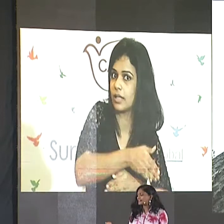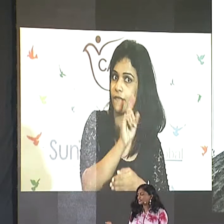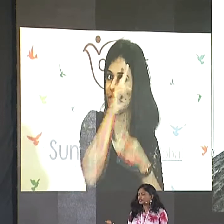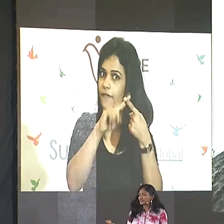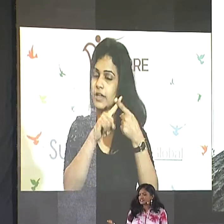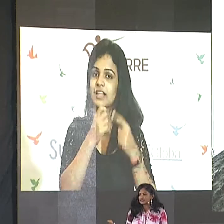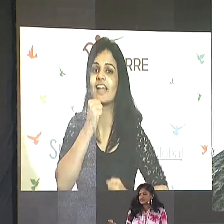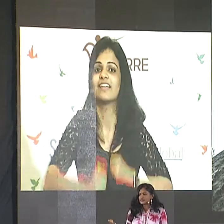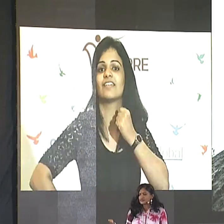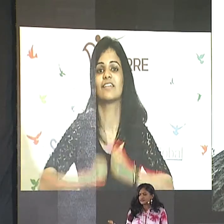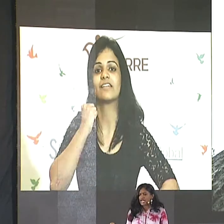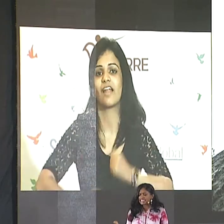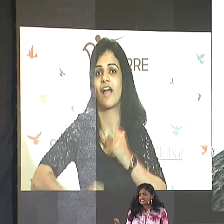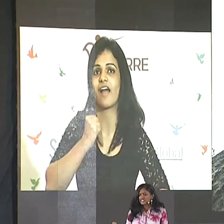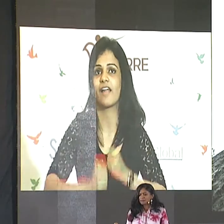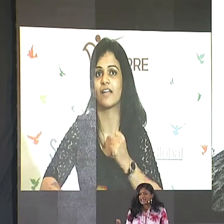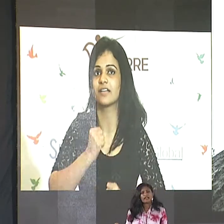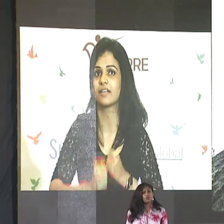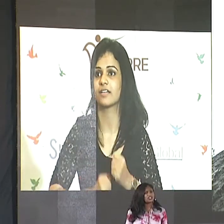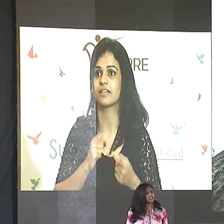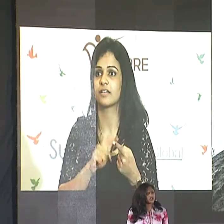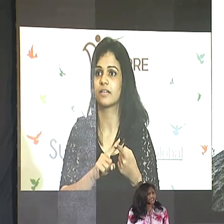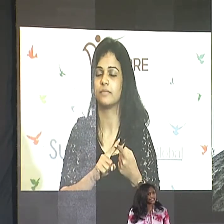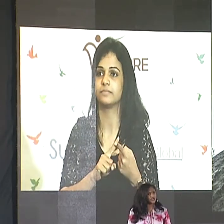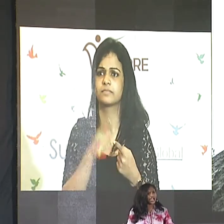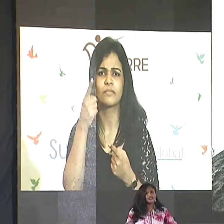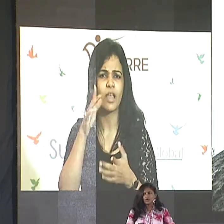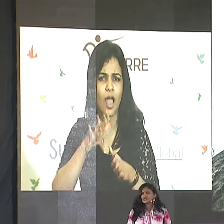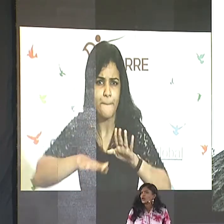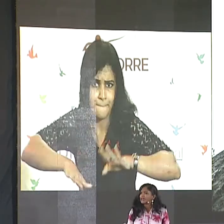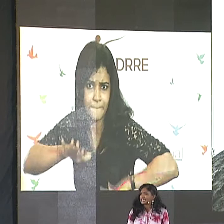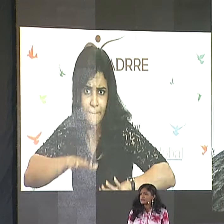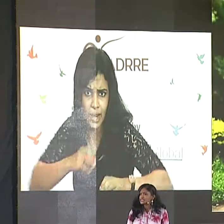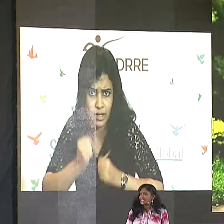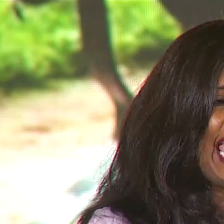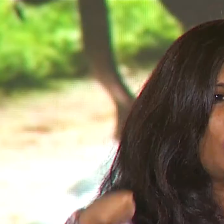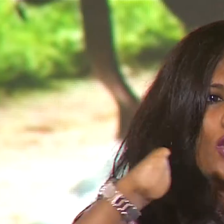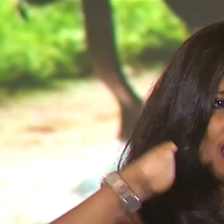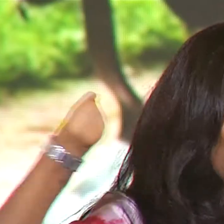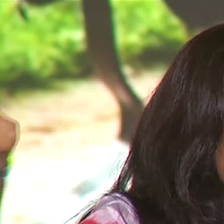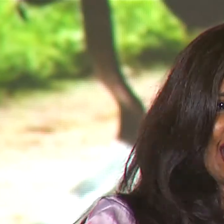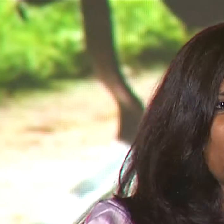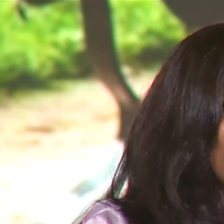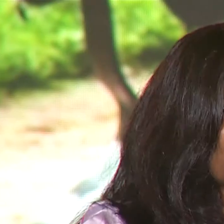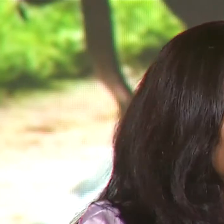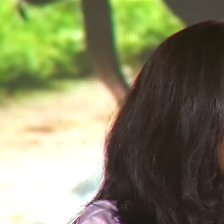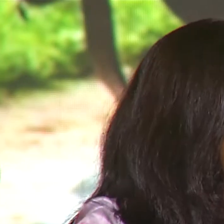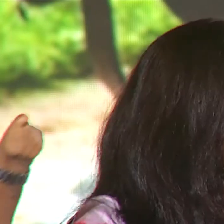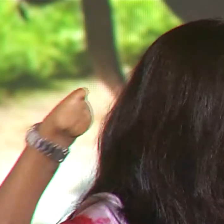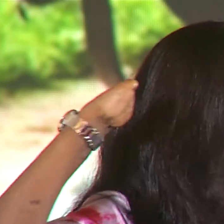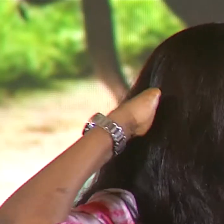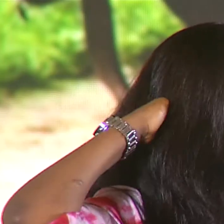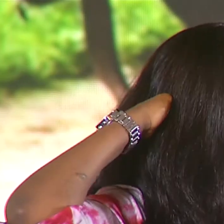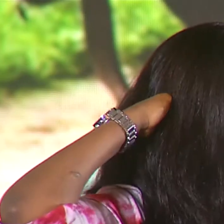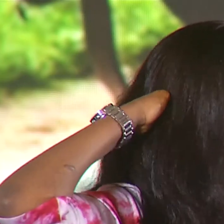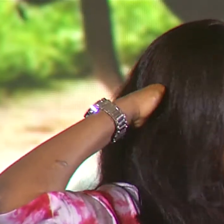And, you know, I didn't really plan on wanting to run. Like, you know, I had lost all my limbs. It wasn't an aspiration. It